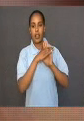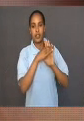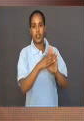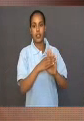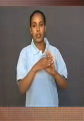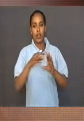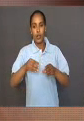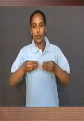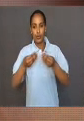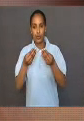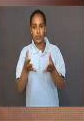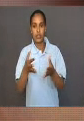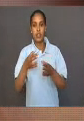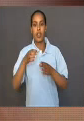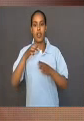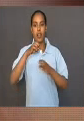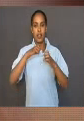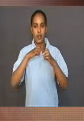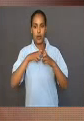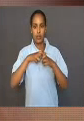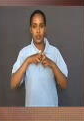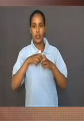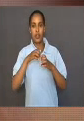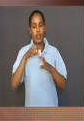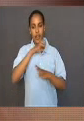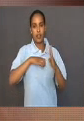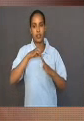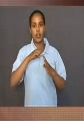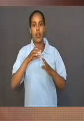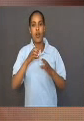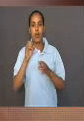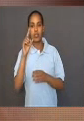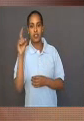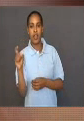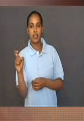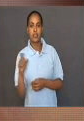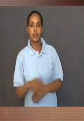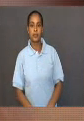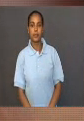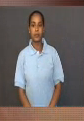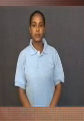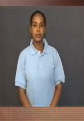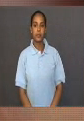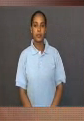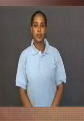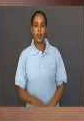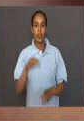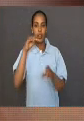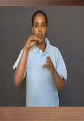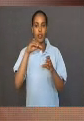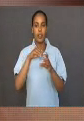agent loses electrons and is oxidized.